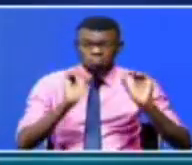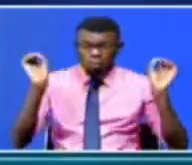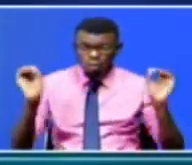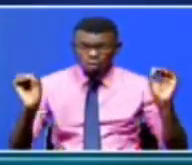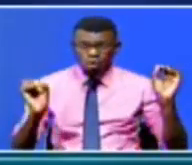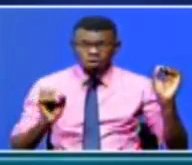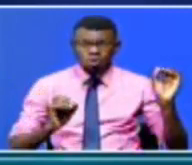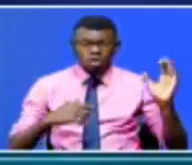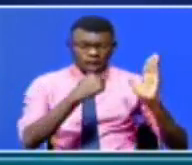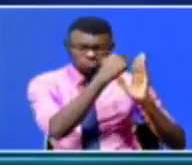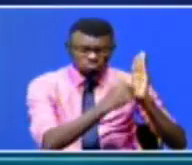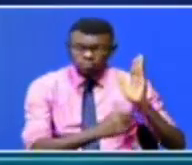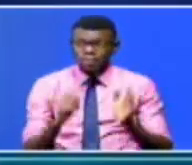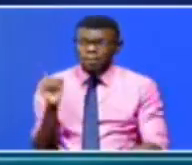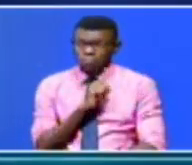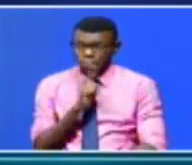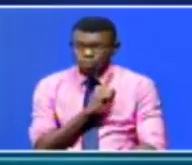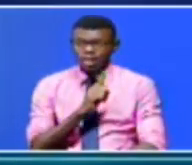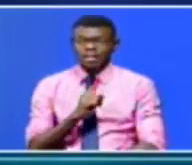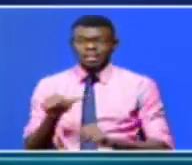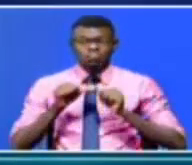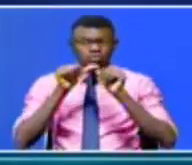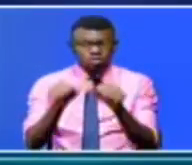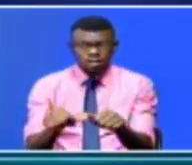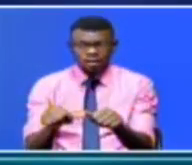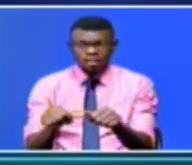stringent measures will be taken